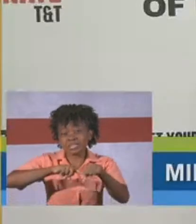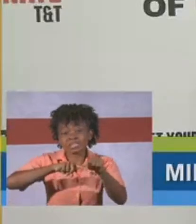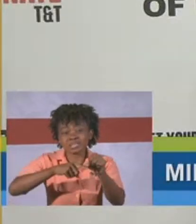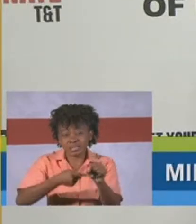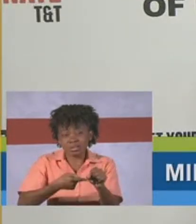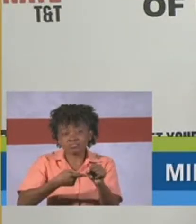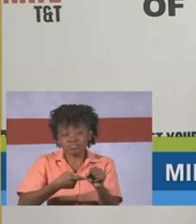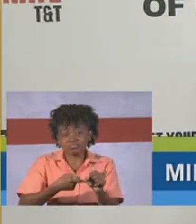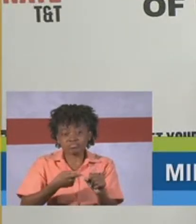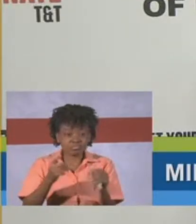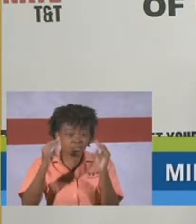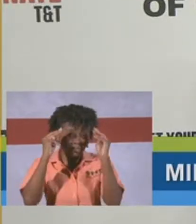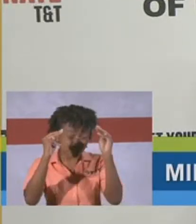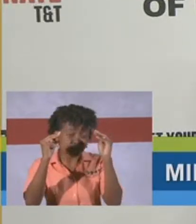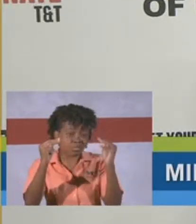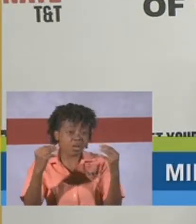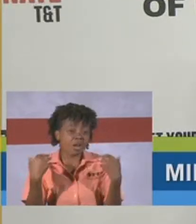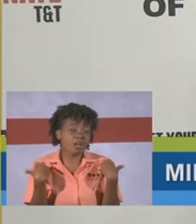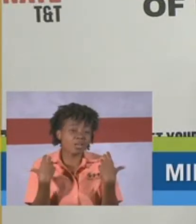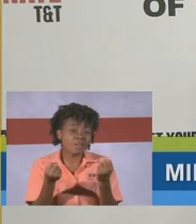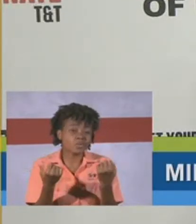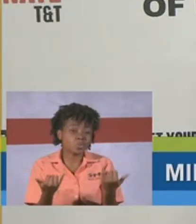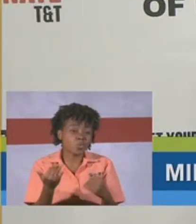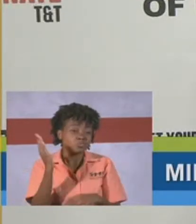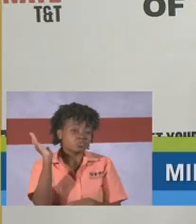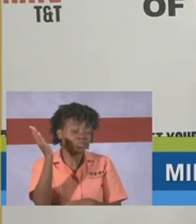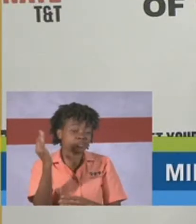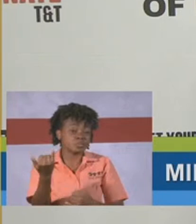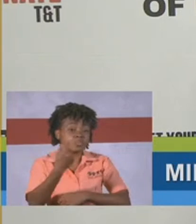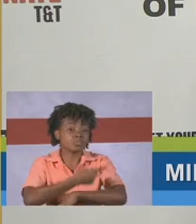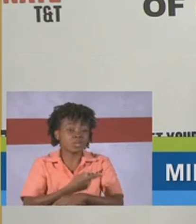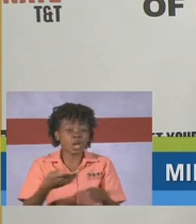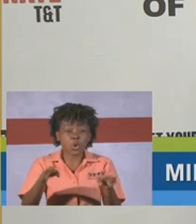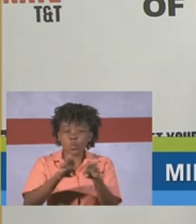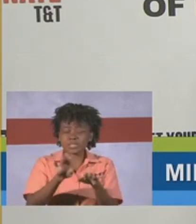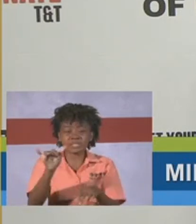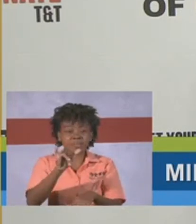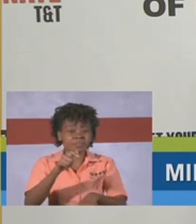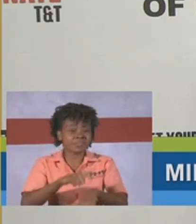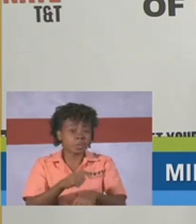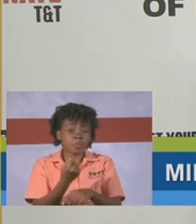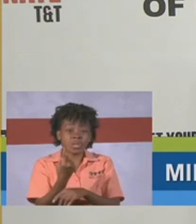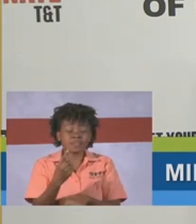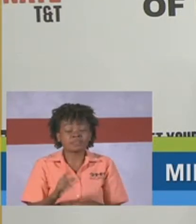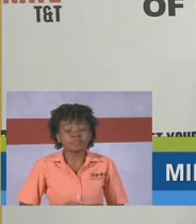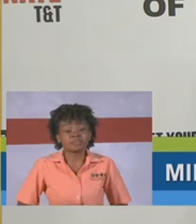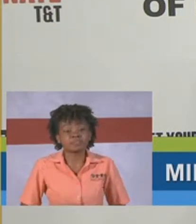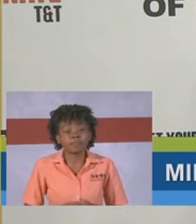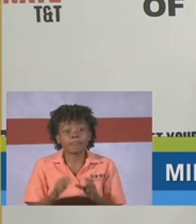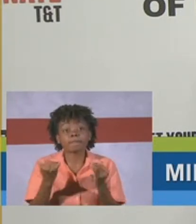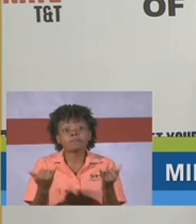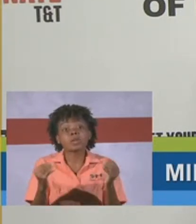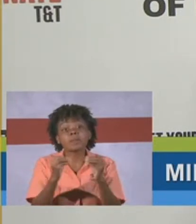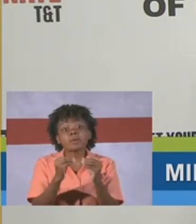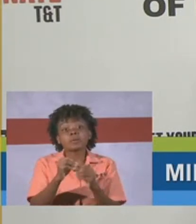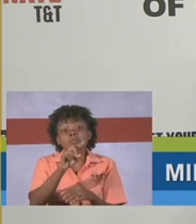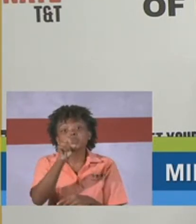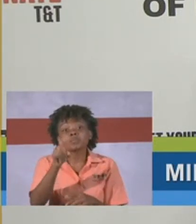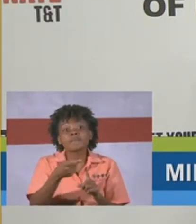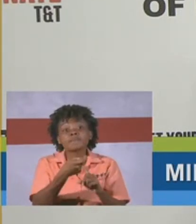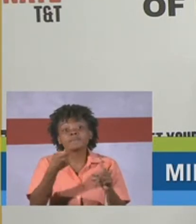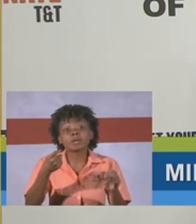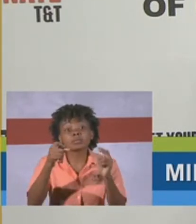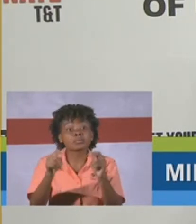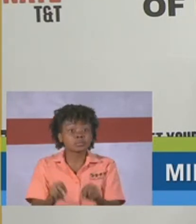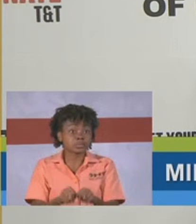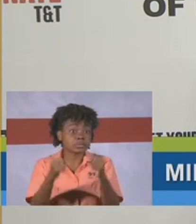still many ways for you to get vaccinated. Let's take a follow-up question from Newsday. We'll go to Newsday for a follow-up question